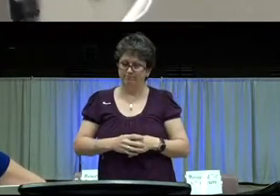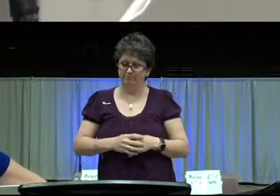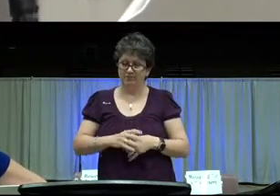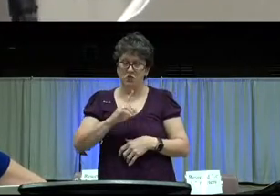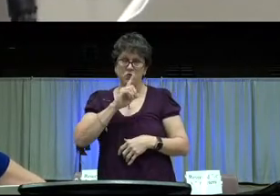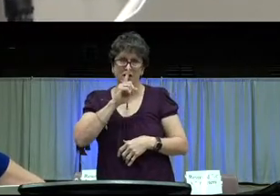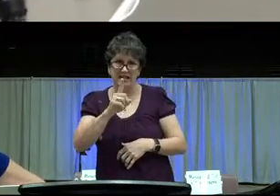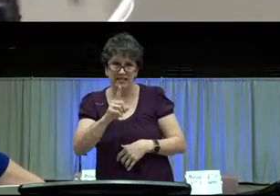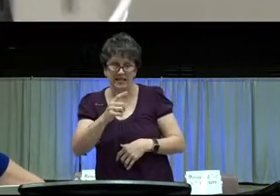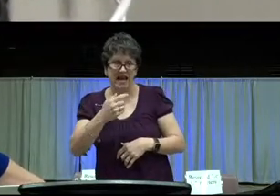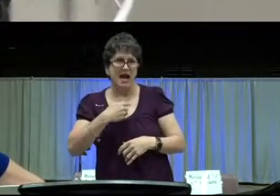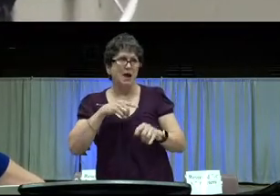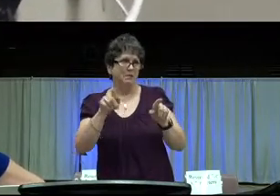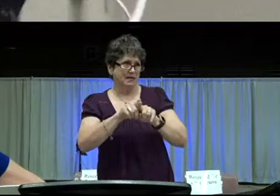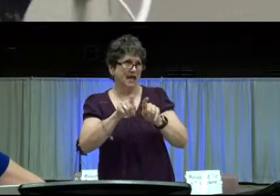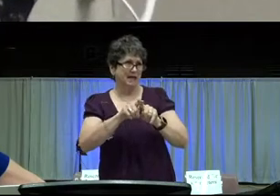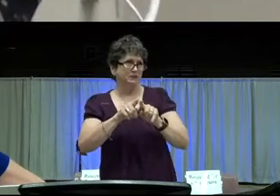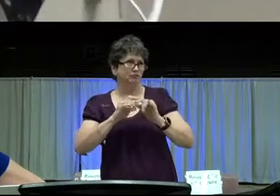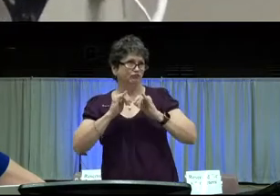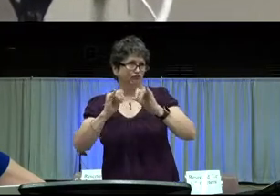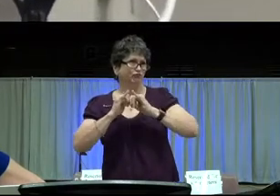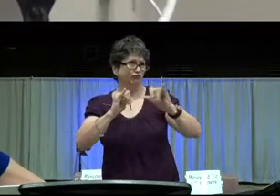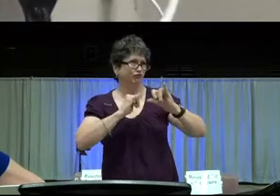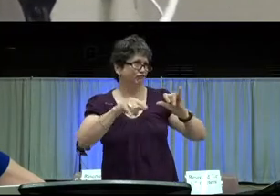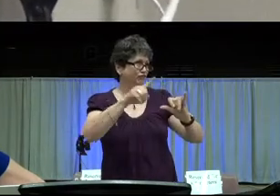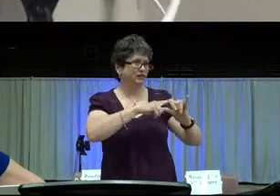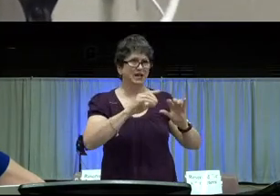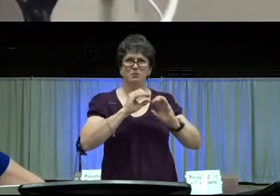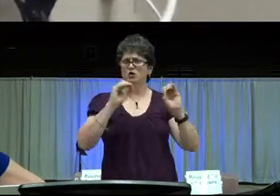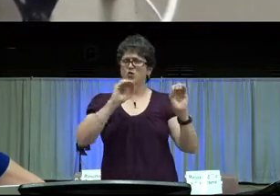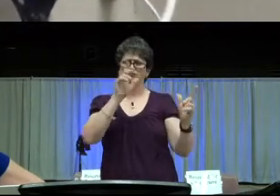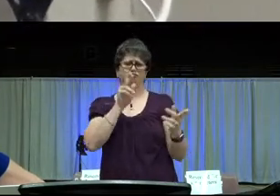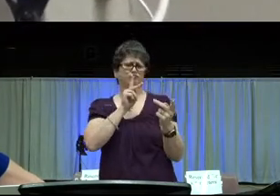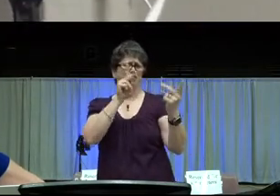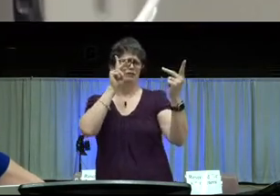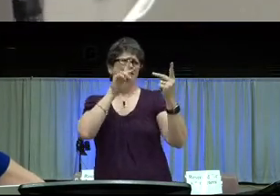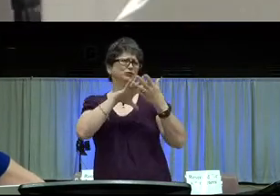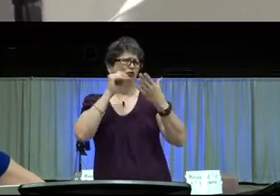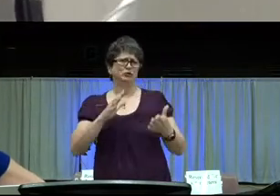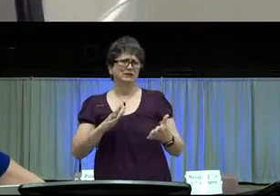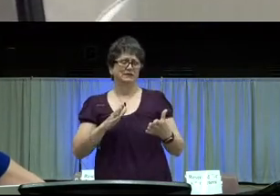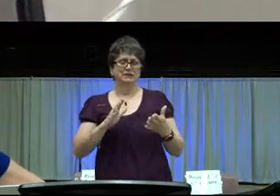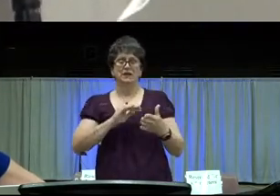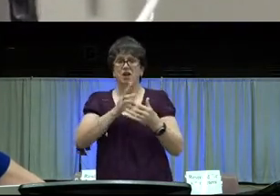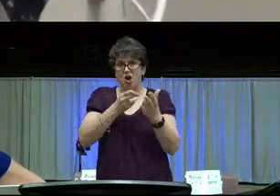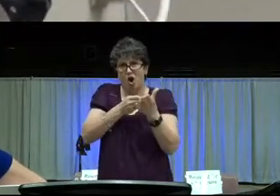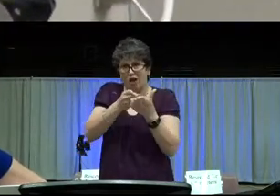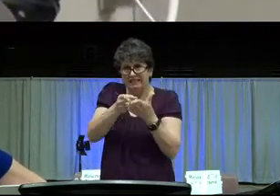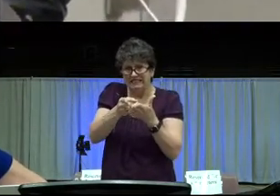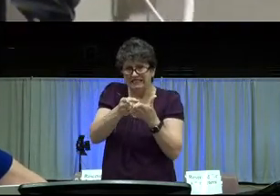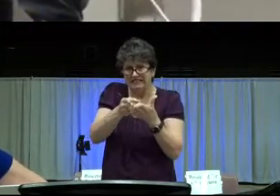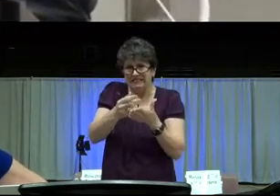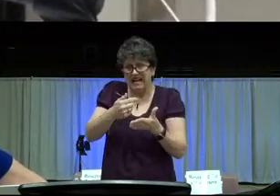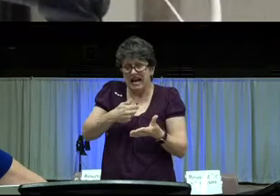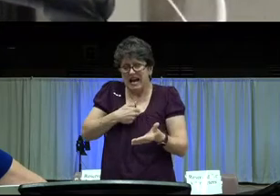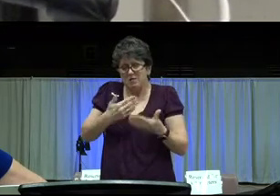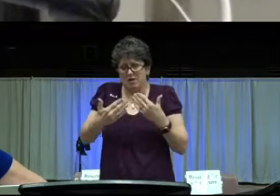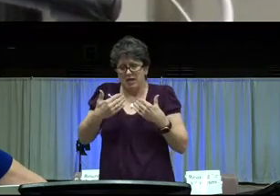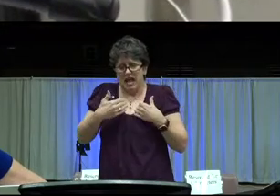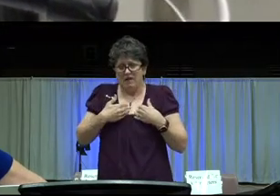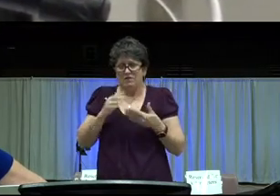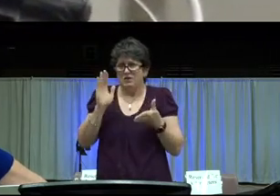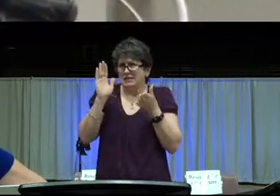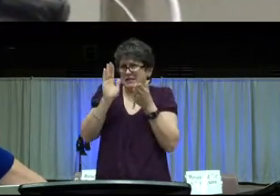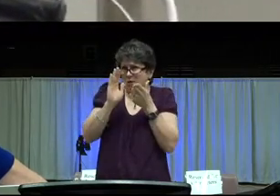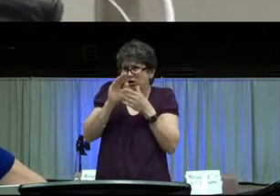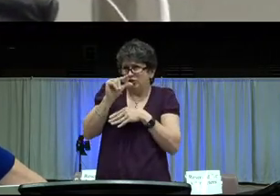The reality is, I am like all of you. I am no model student. In all honesty, I probably have the